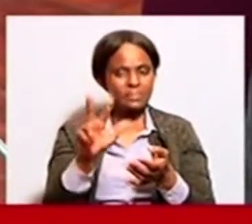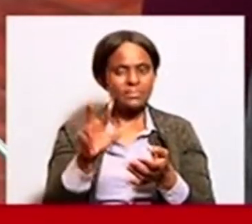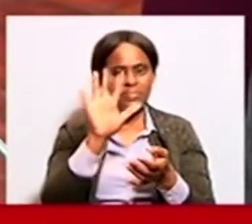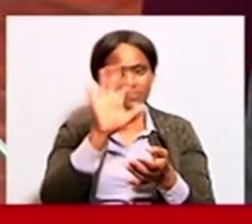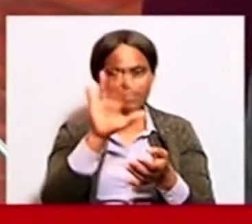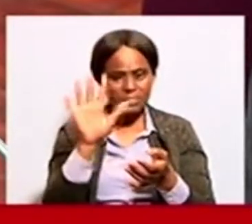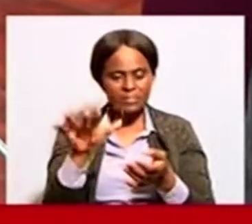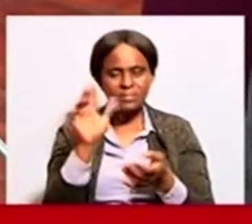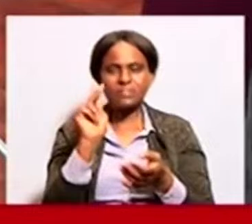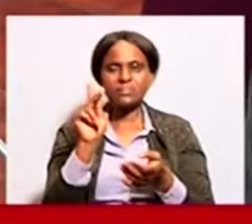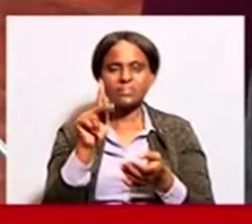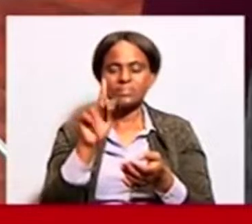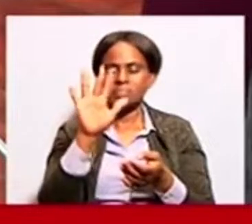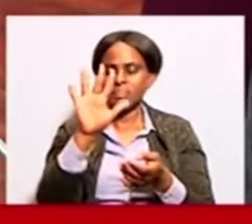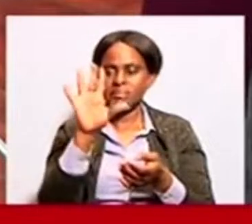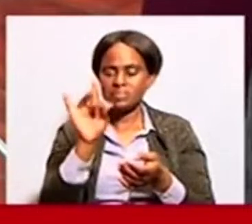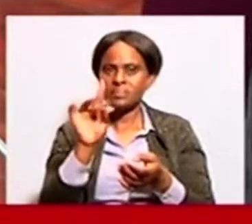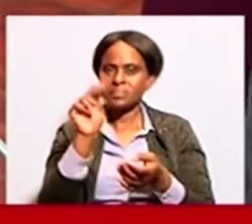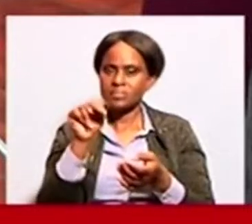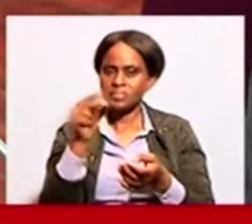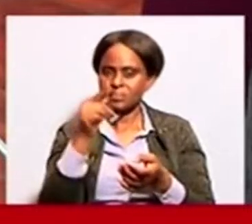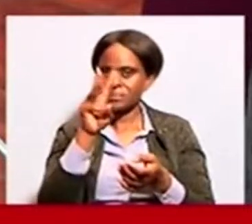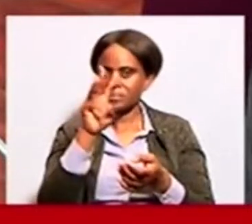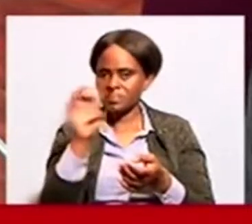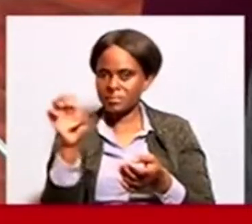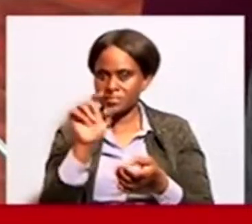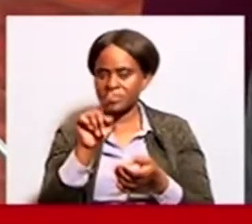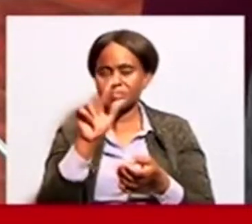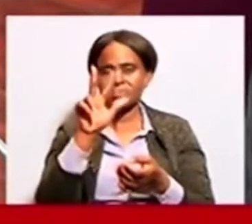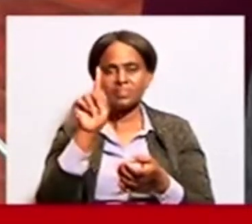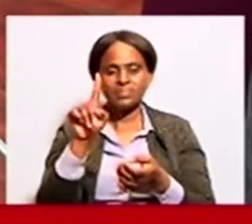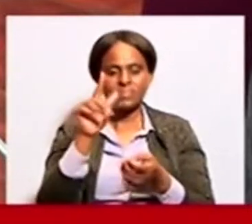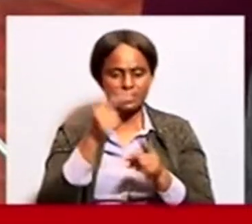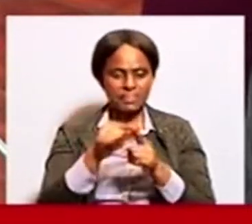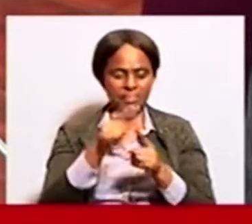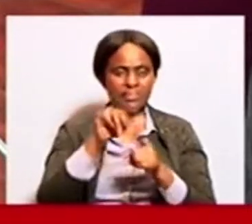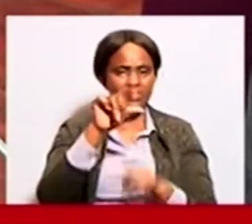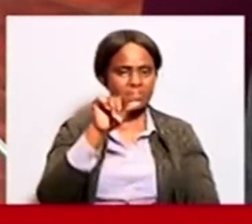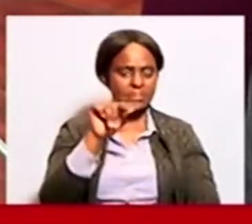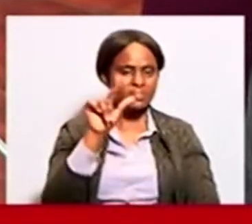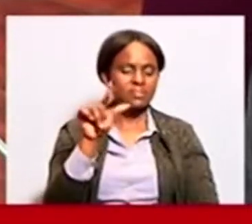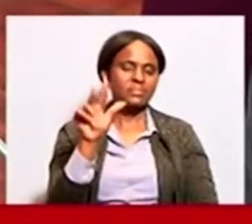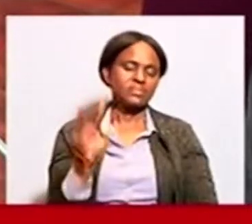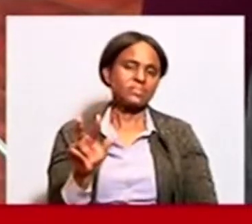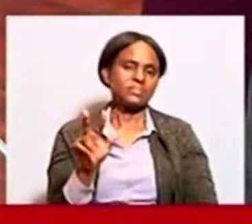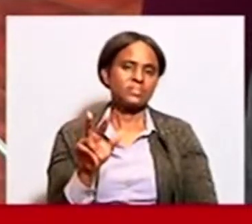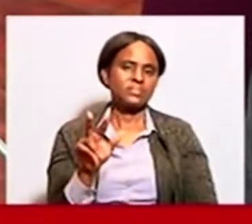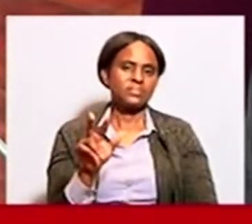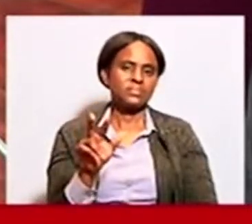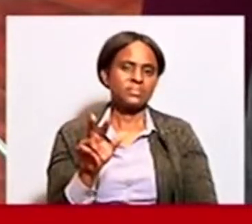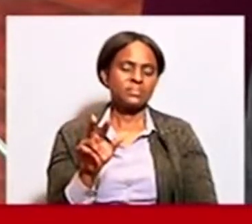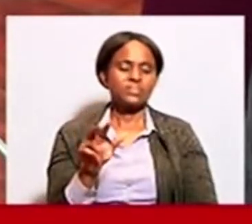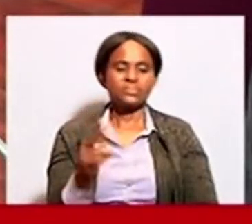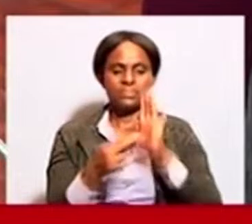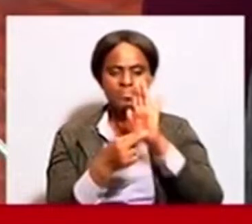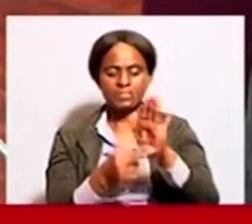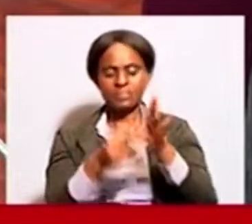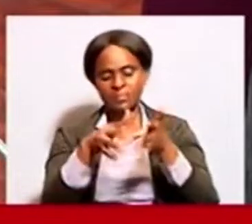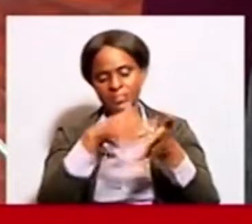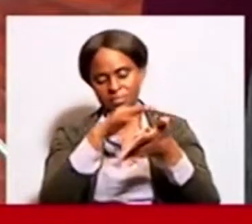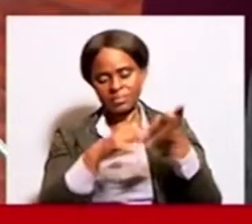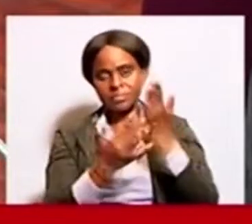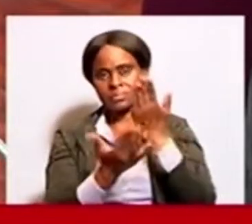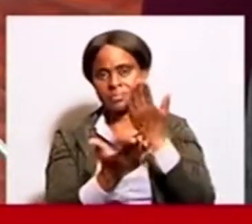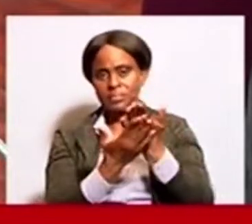1,235,655 kwacha 58 ngwe as at 31 December 2023, as shown in the table below